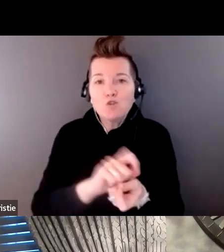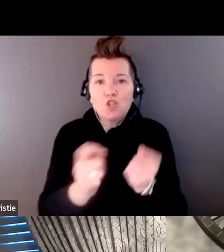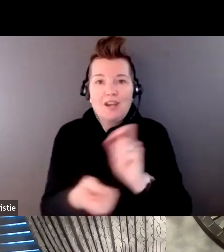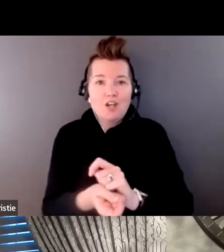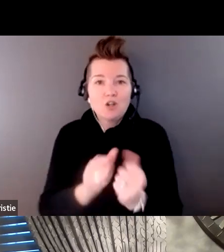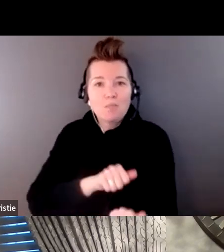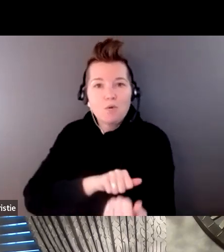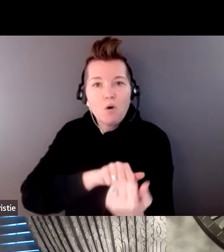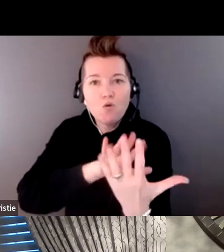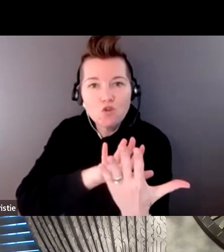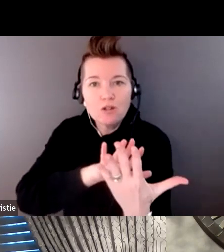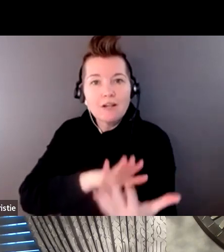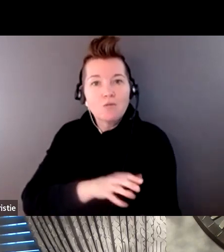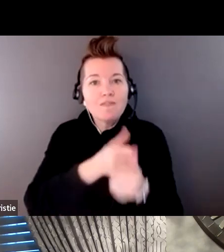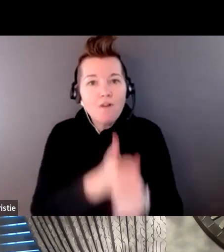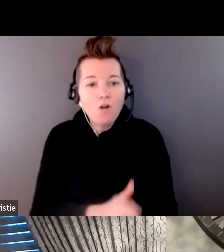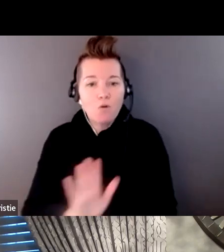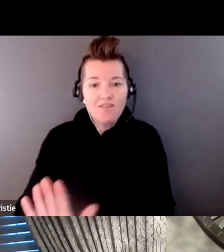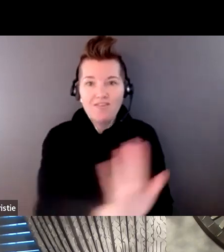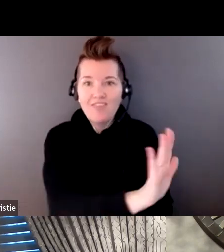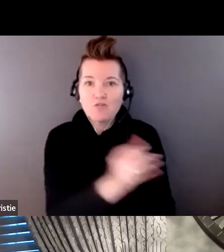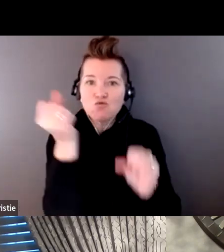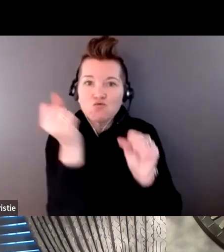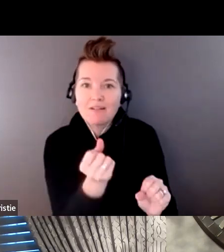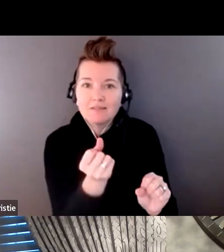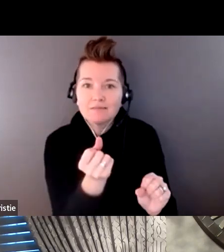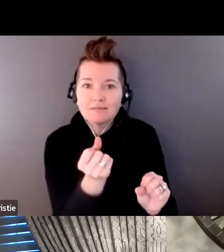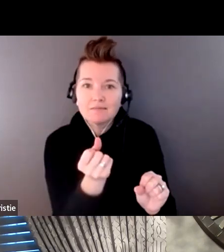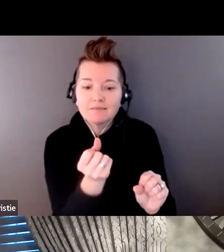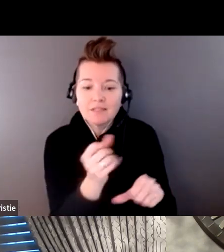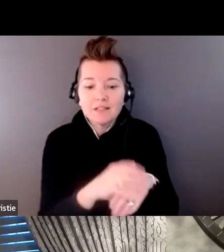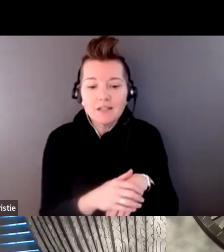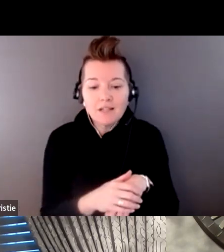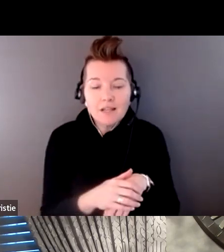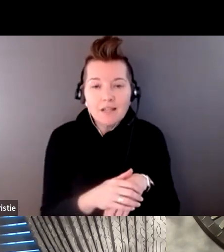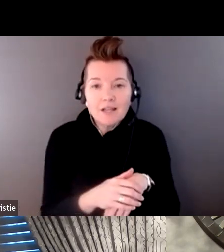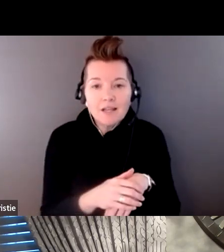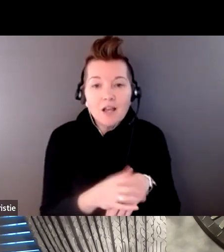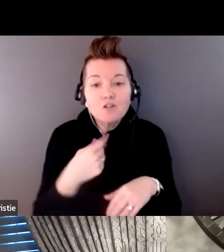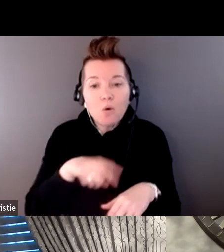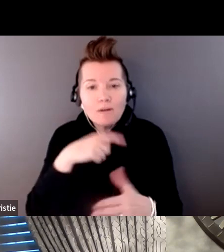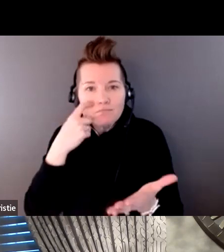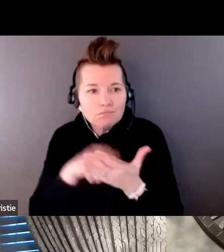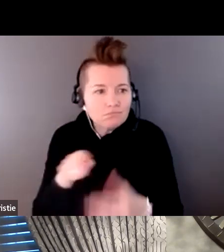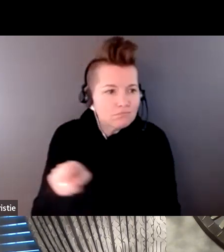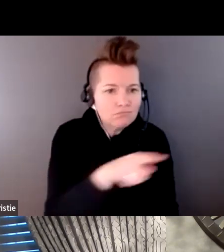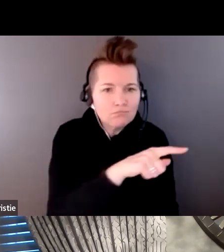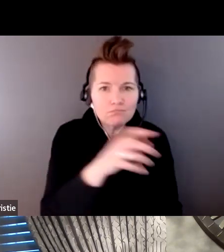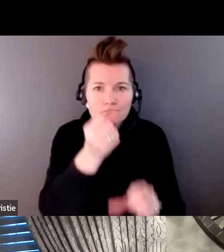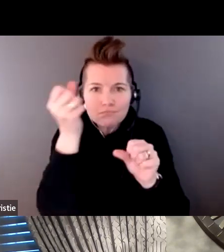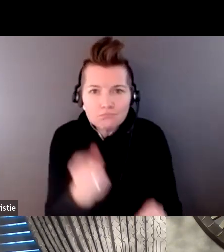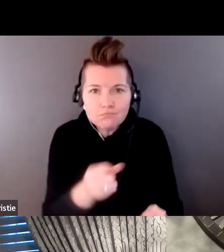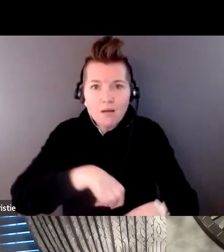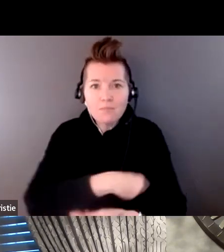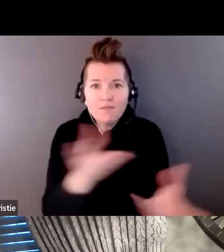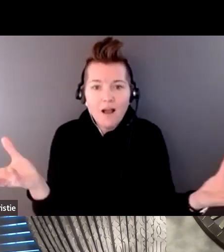empowering young adults with employable skill sets by integrating sort of a widely recognized certifications into the program in